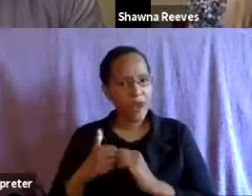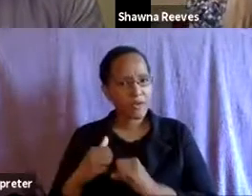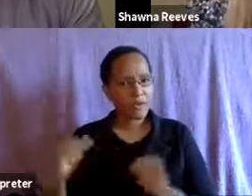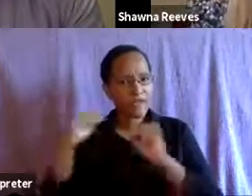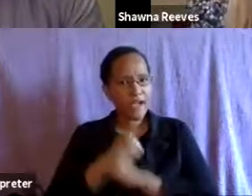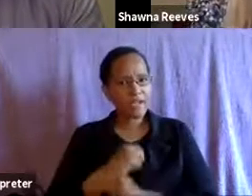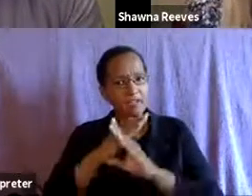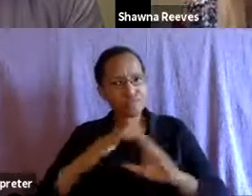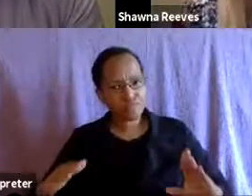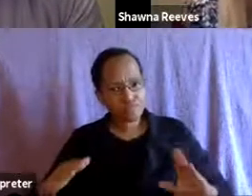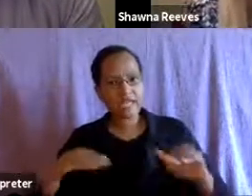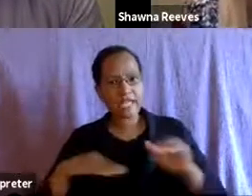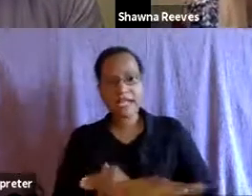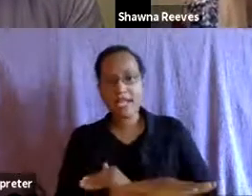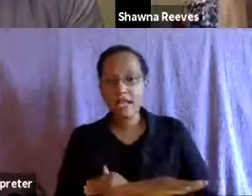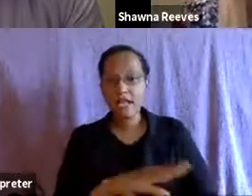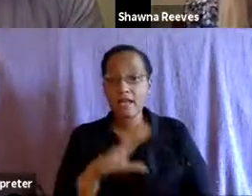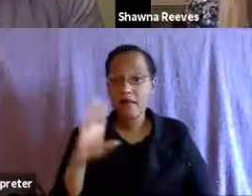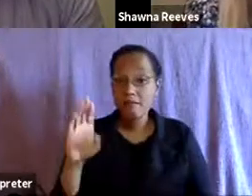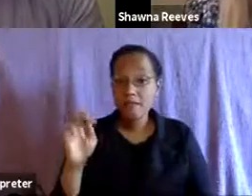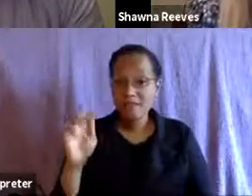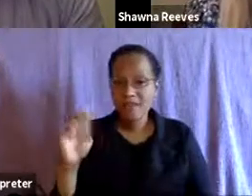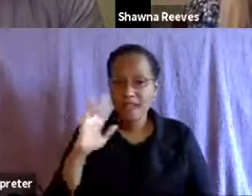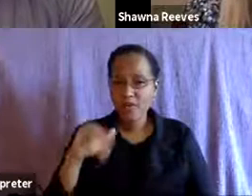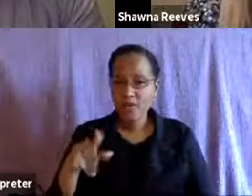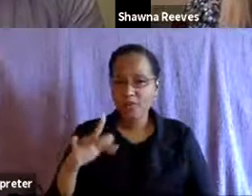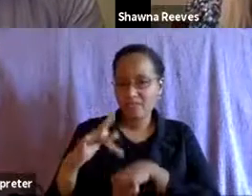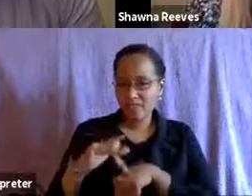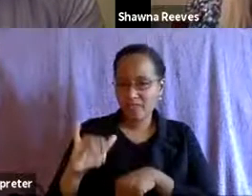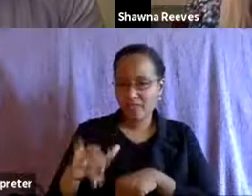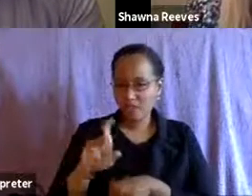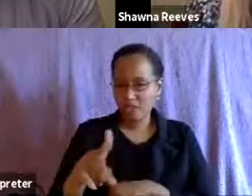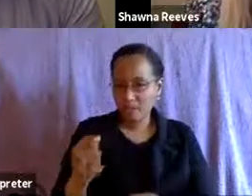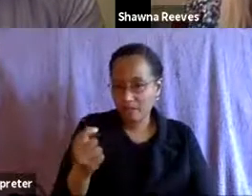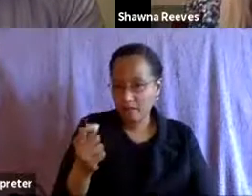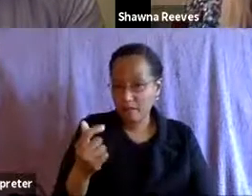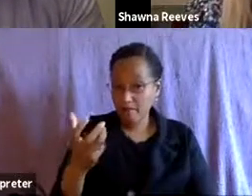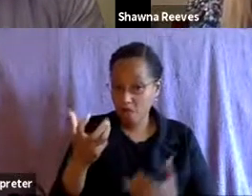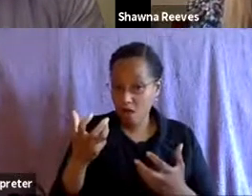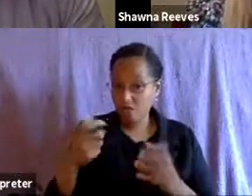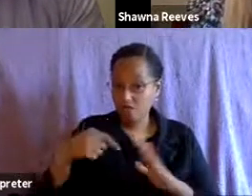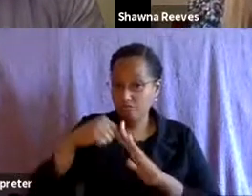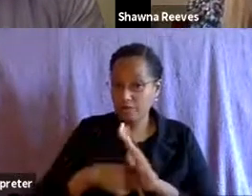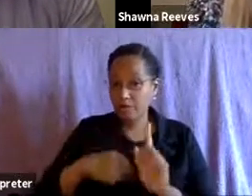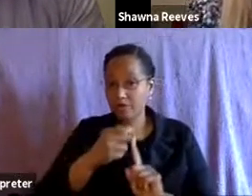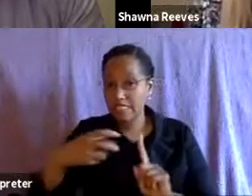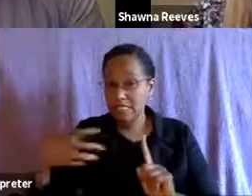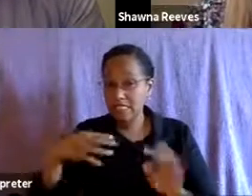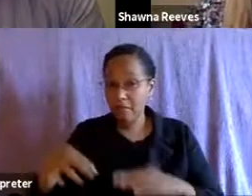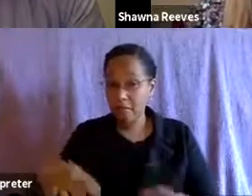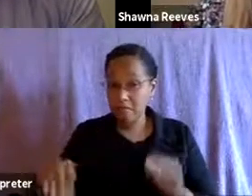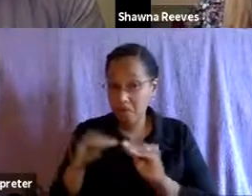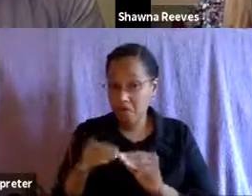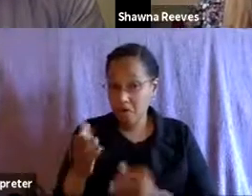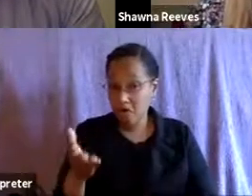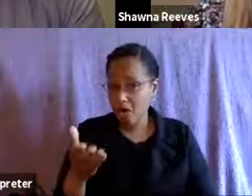They asked, how did you guys feel about that and how you're fighting that?